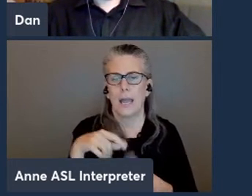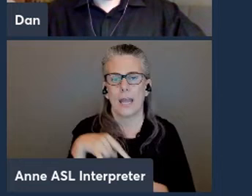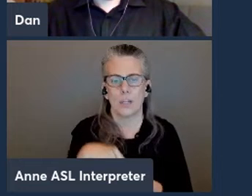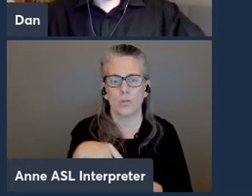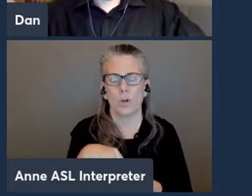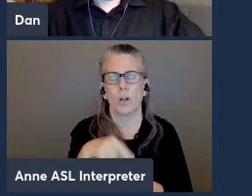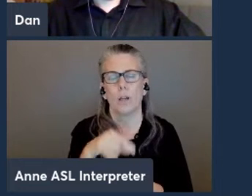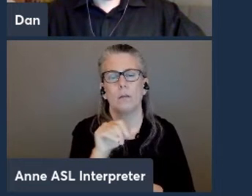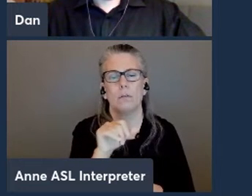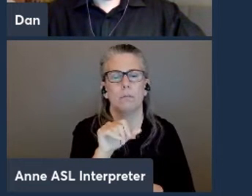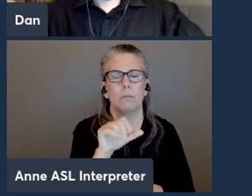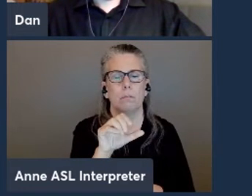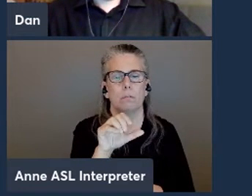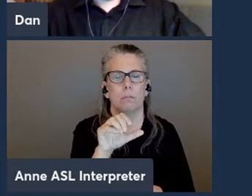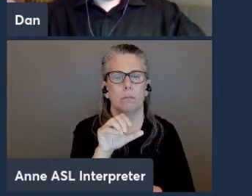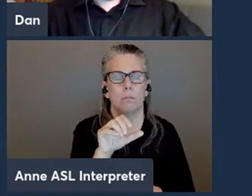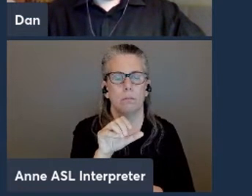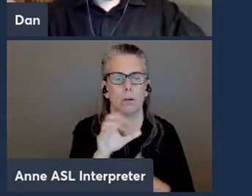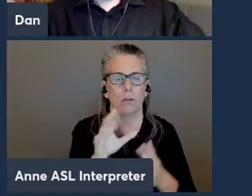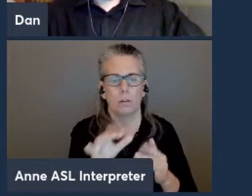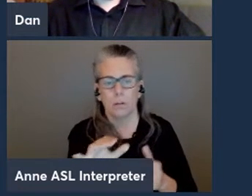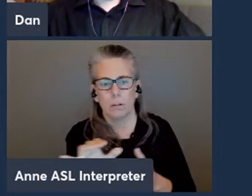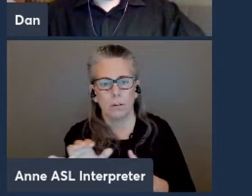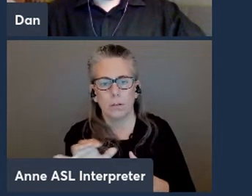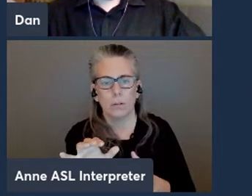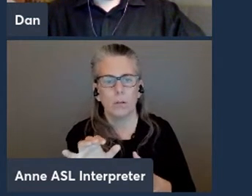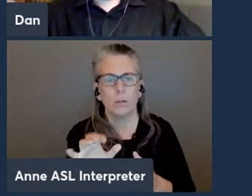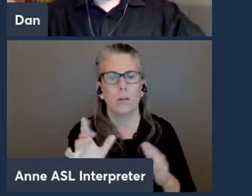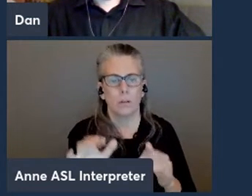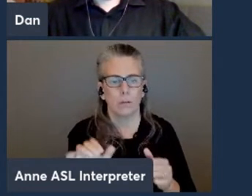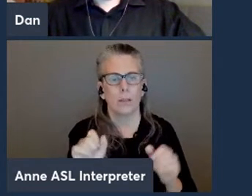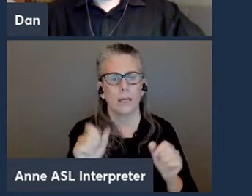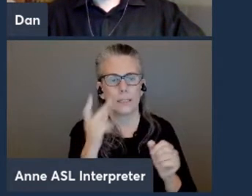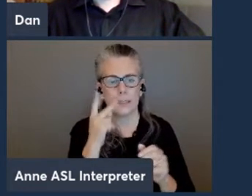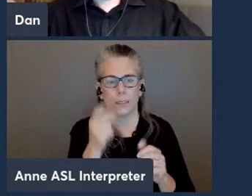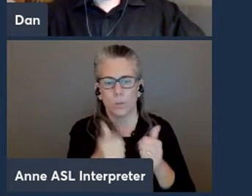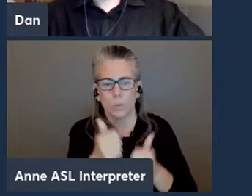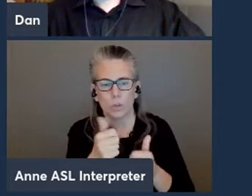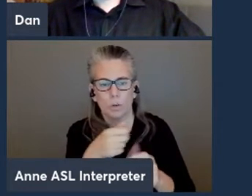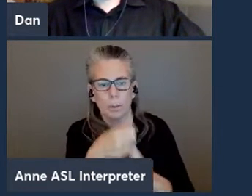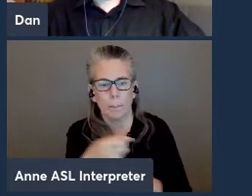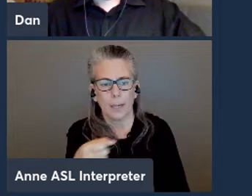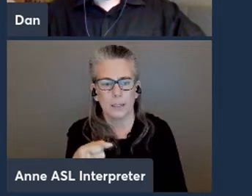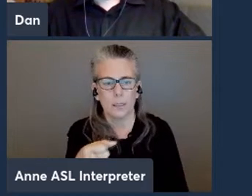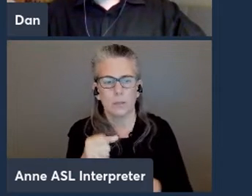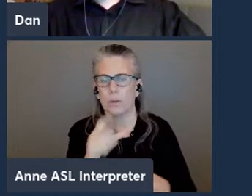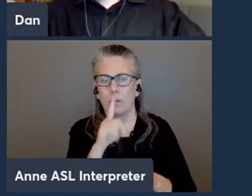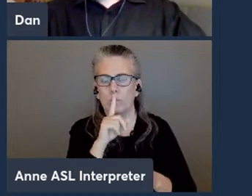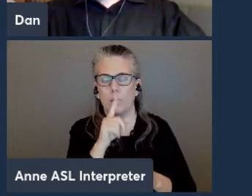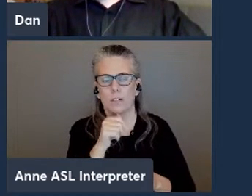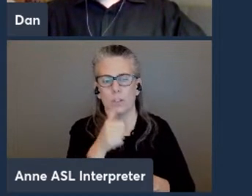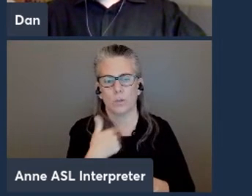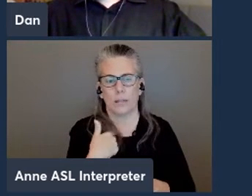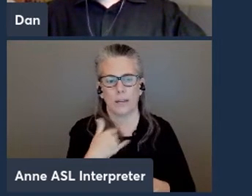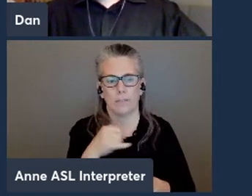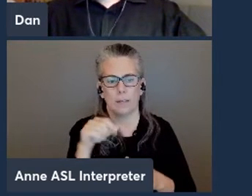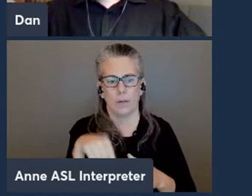the version of Chrome that was impacted. And down here, let's see. Actually, I don't have it. So.